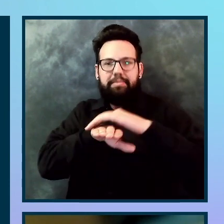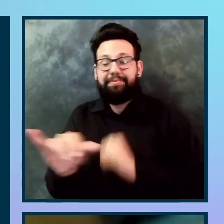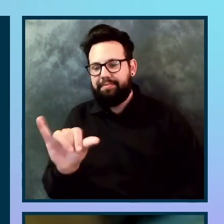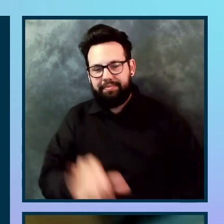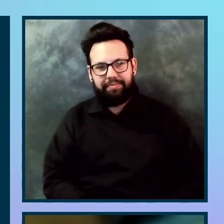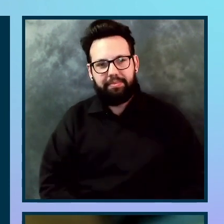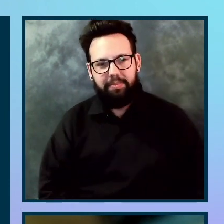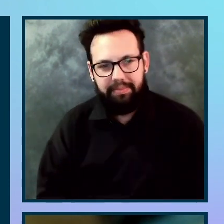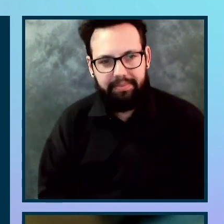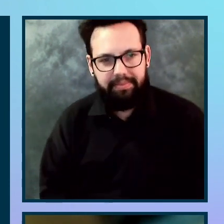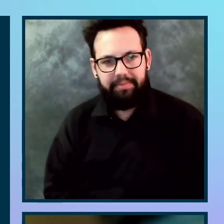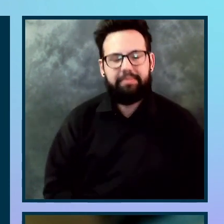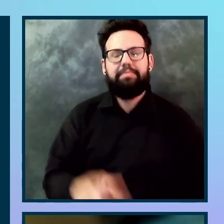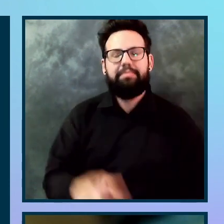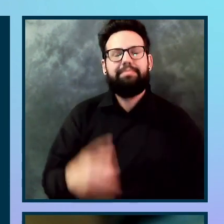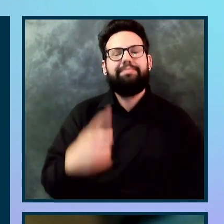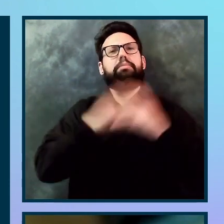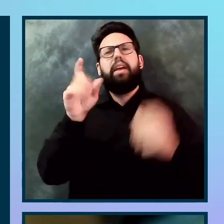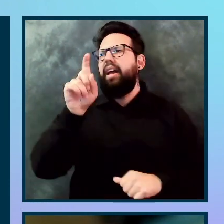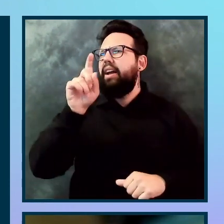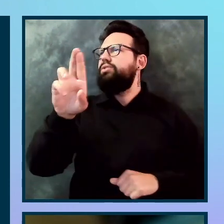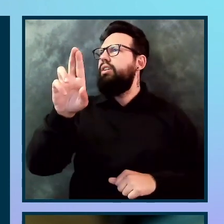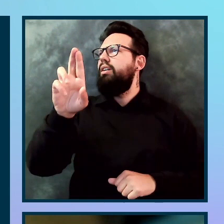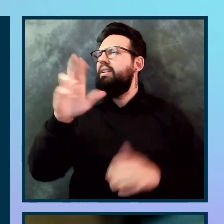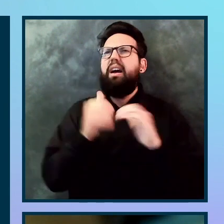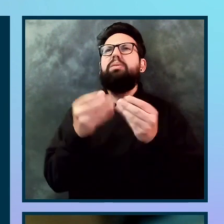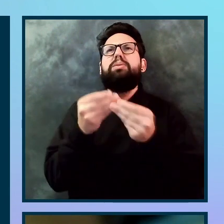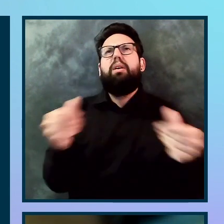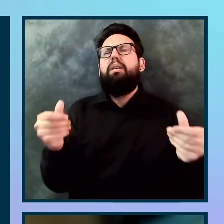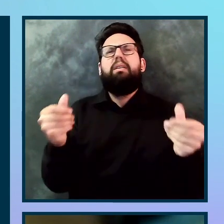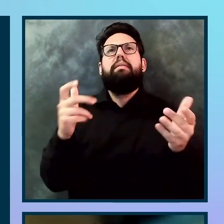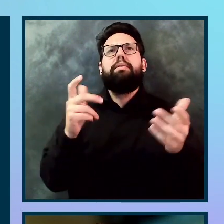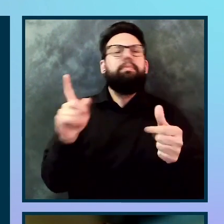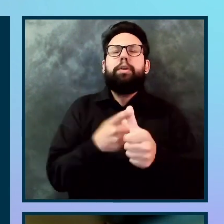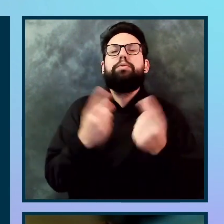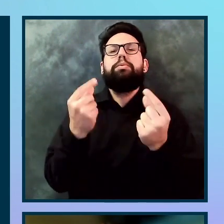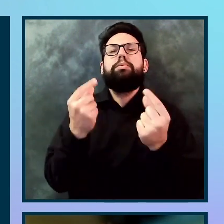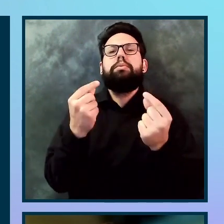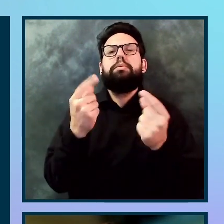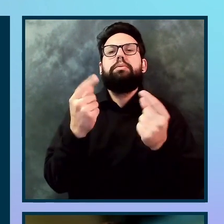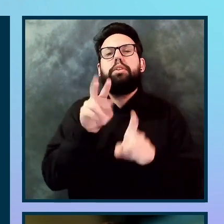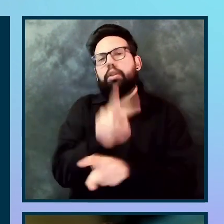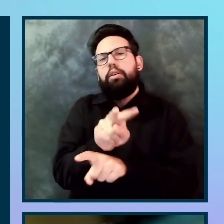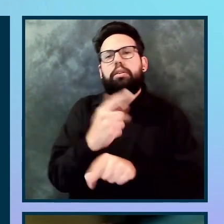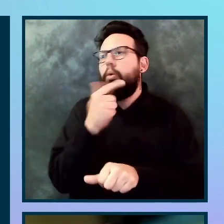we think about XR as a solution, the first thing we want to do is look into our